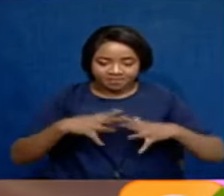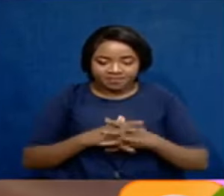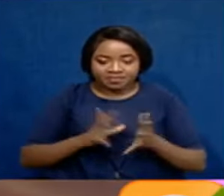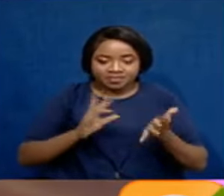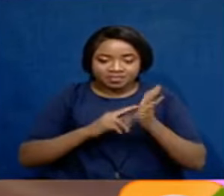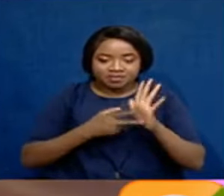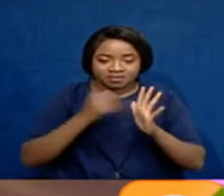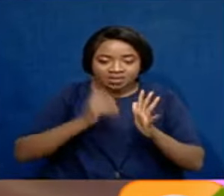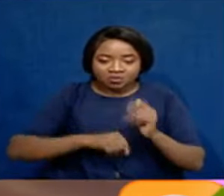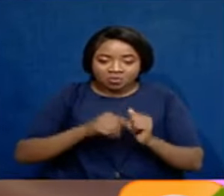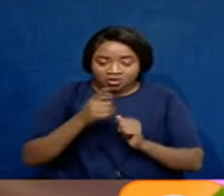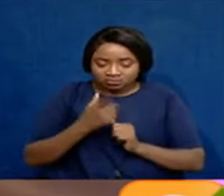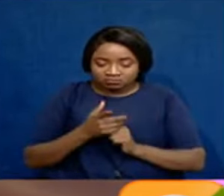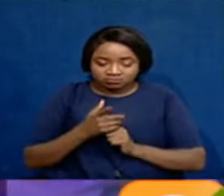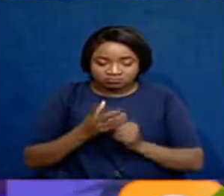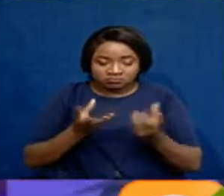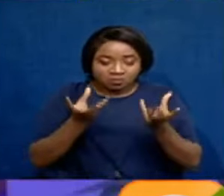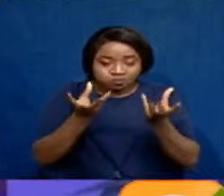mean